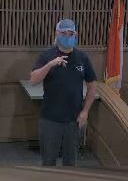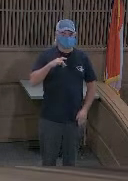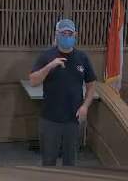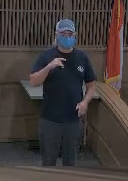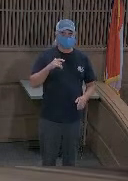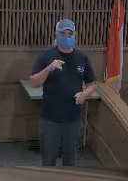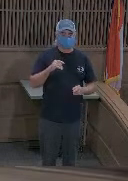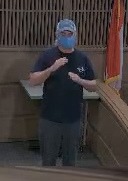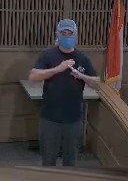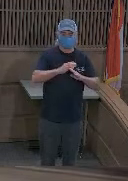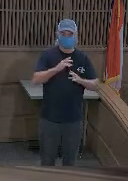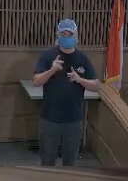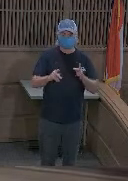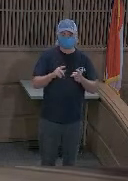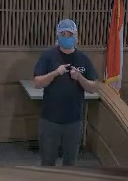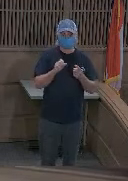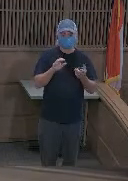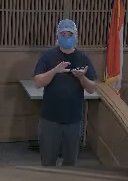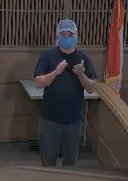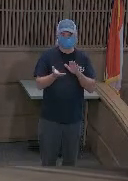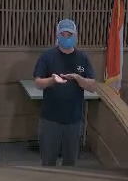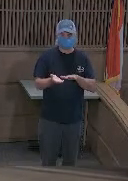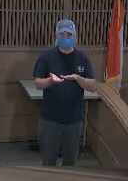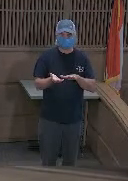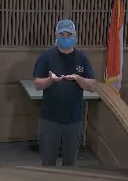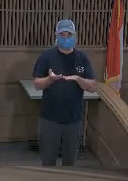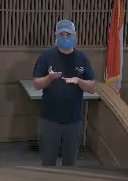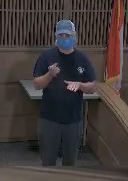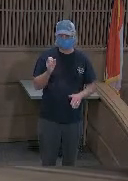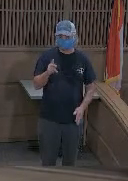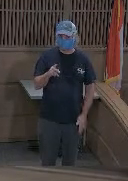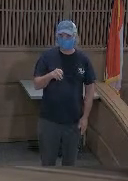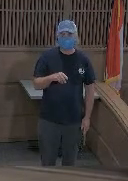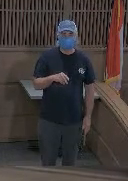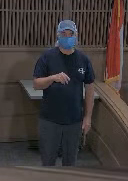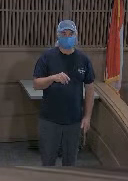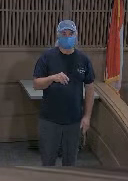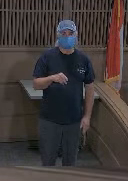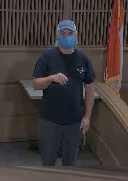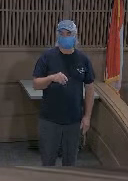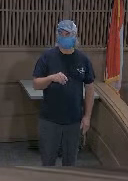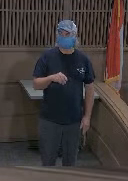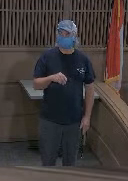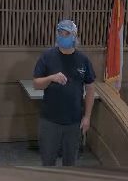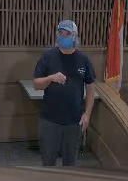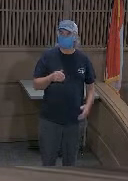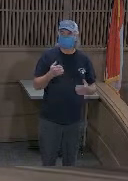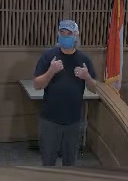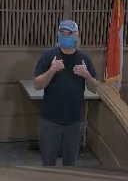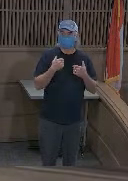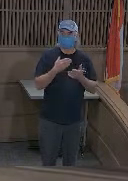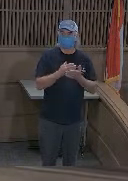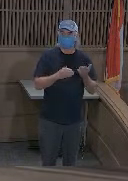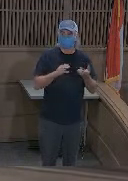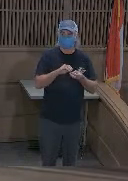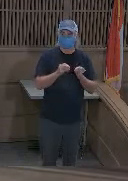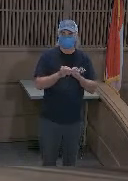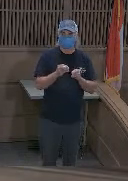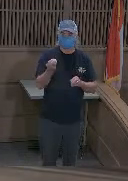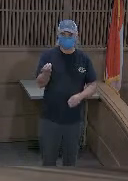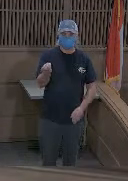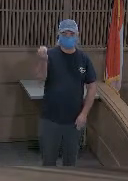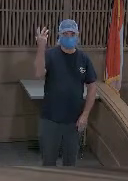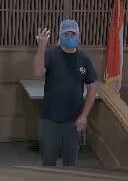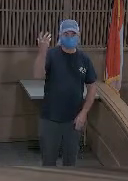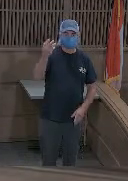from becoming seriously ill and needing to be hospitalized. We have some numbers here.